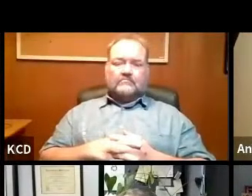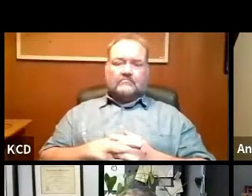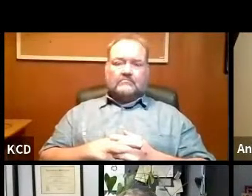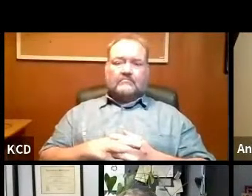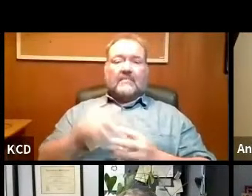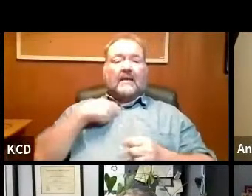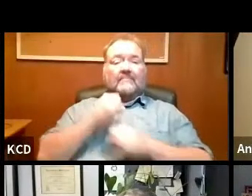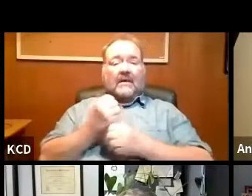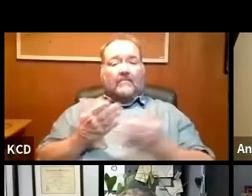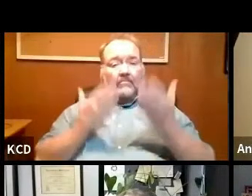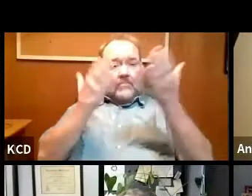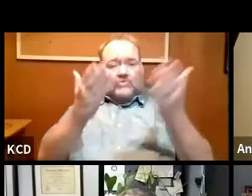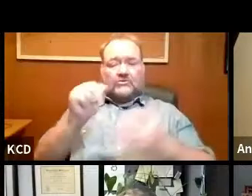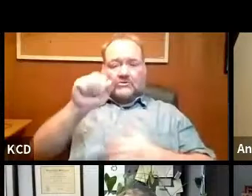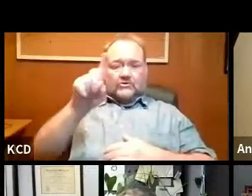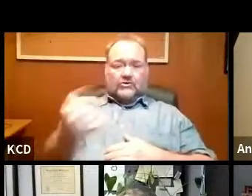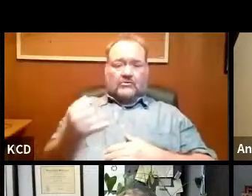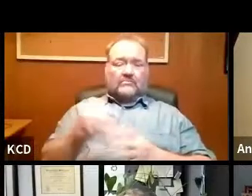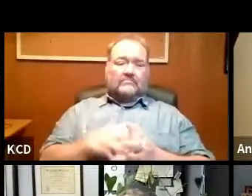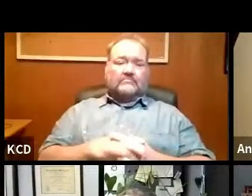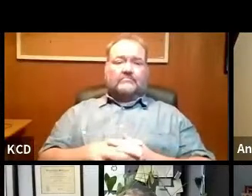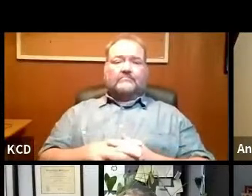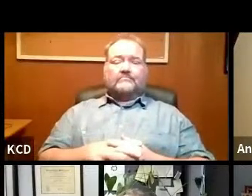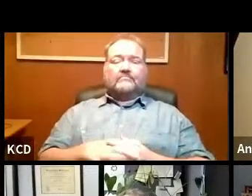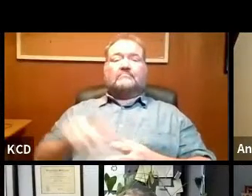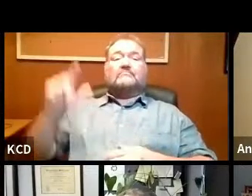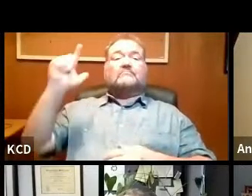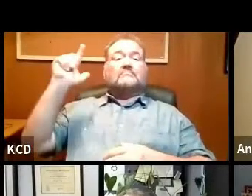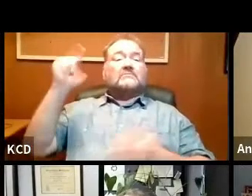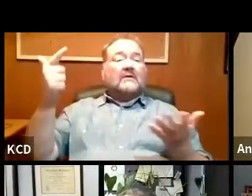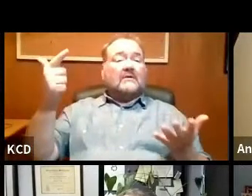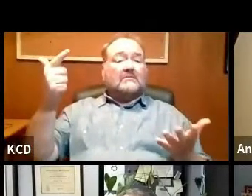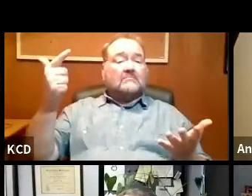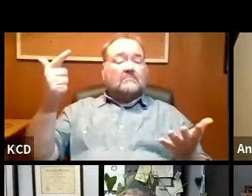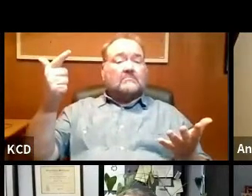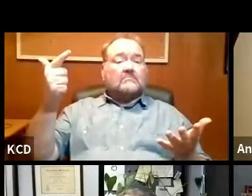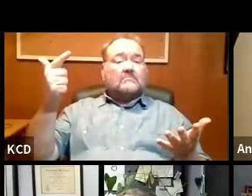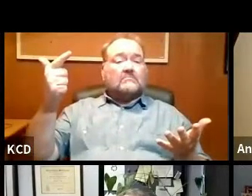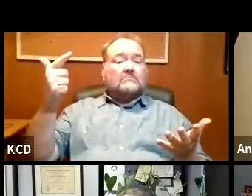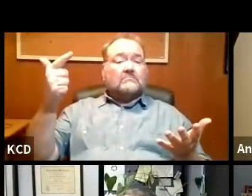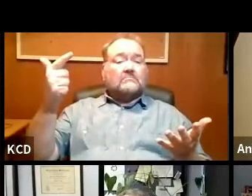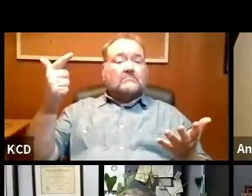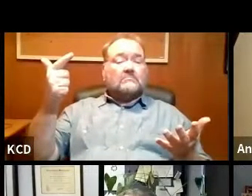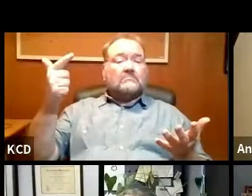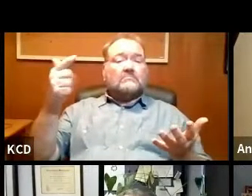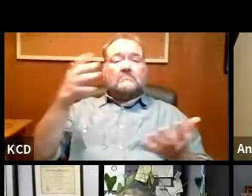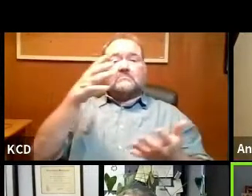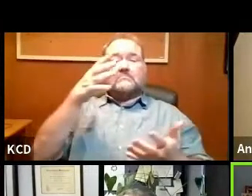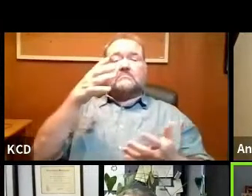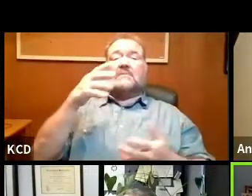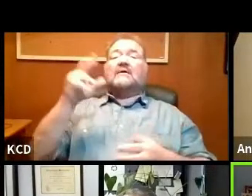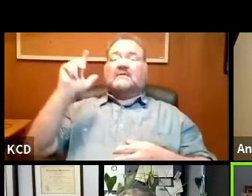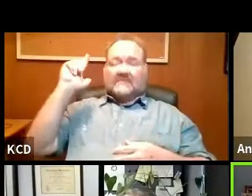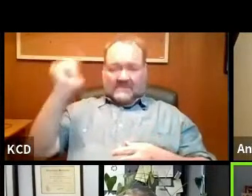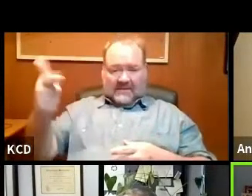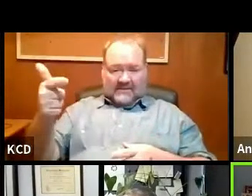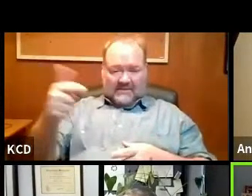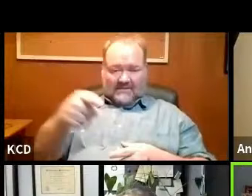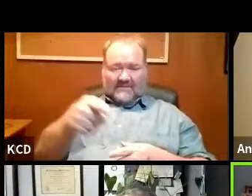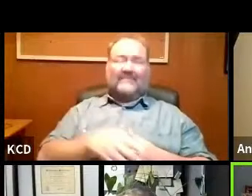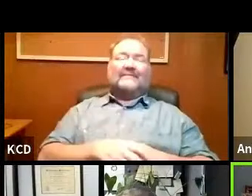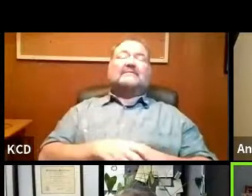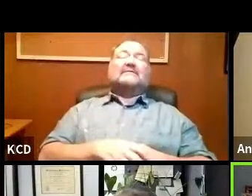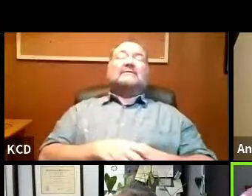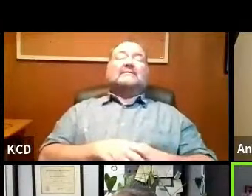I make a motion that we adjourn. And a second, and by affirmation, all in